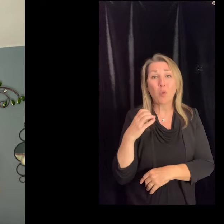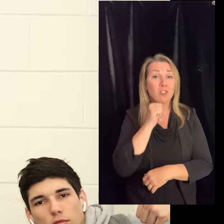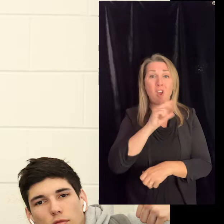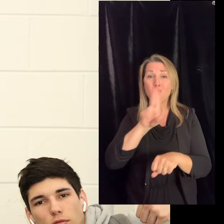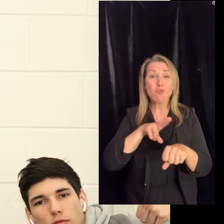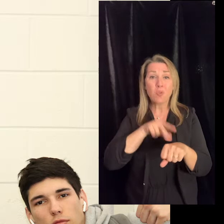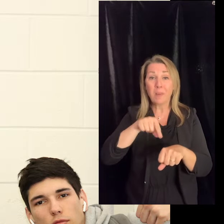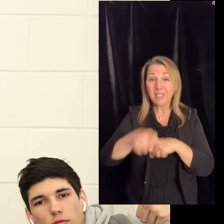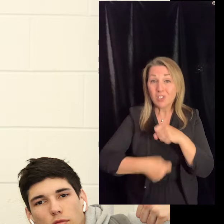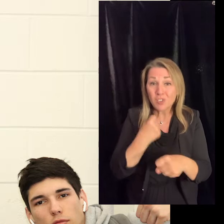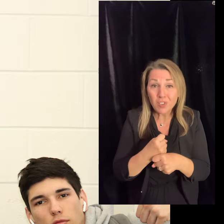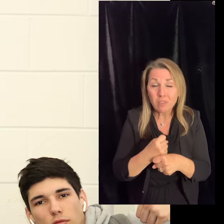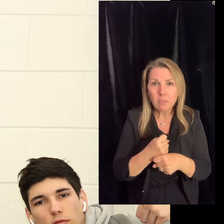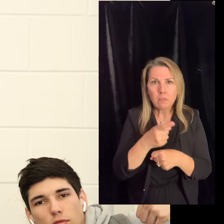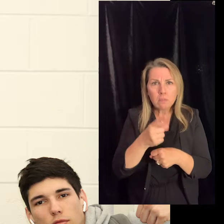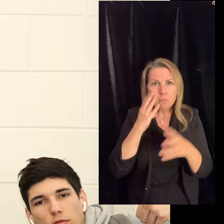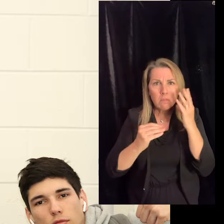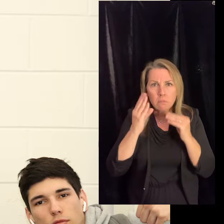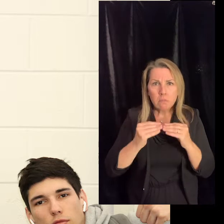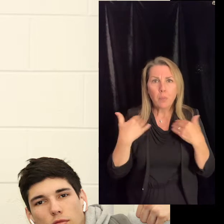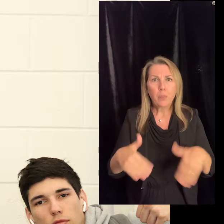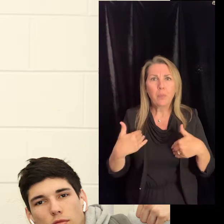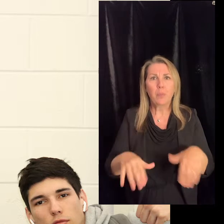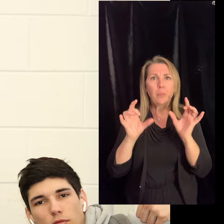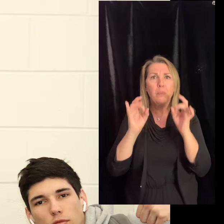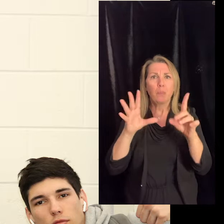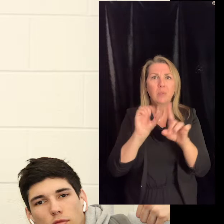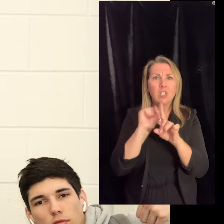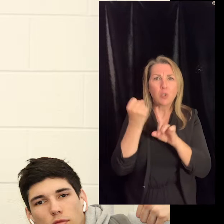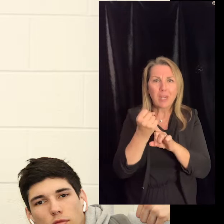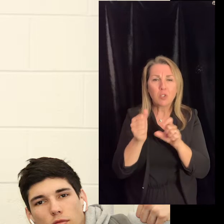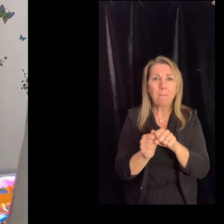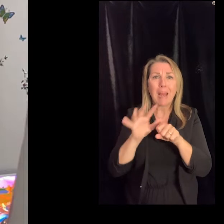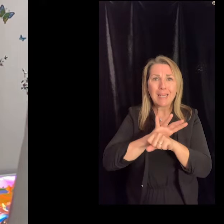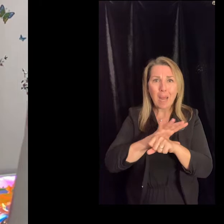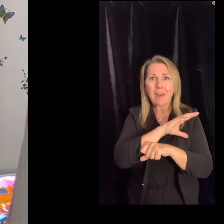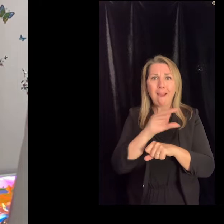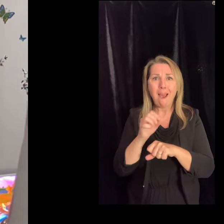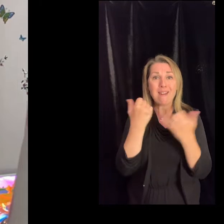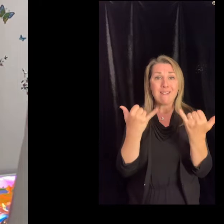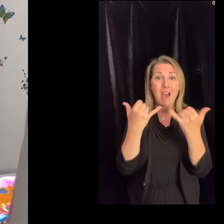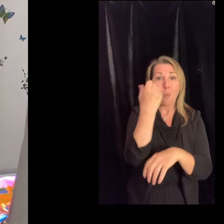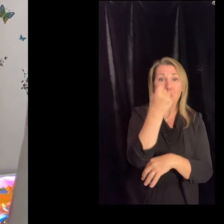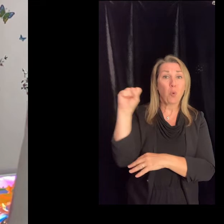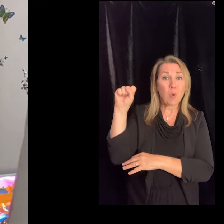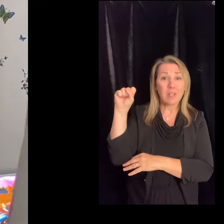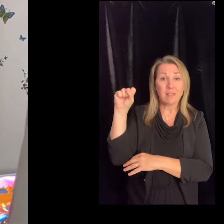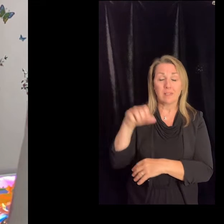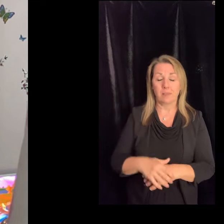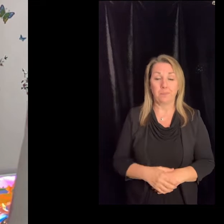isn't normal this year. You have lived through abnormal conditions as a pandemic, COVID-19, and now